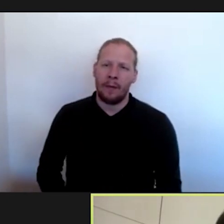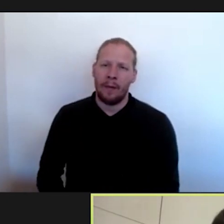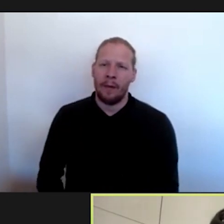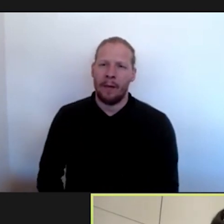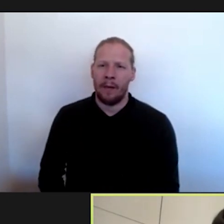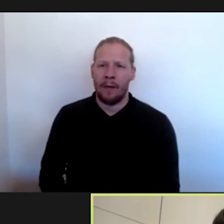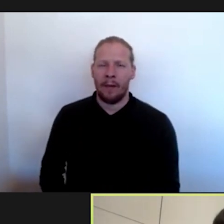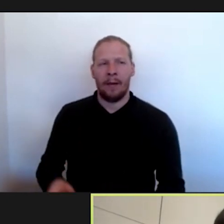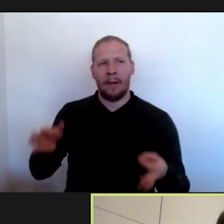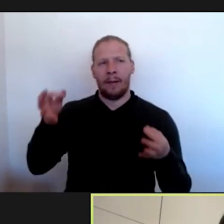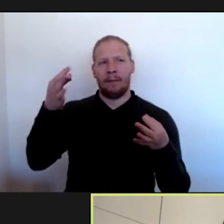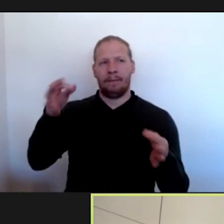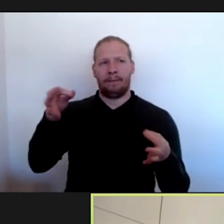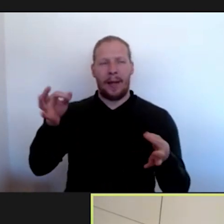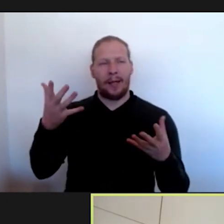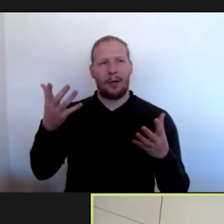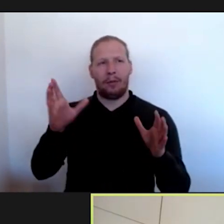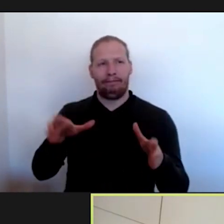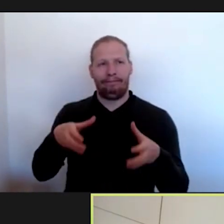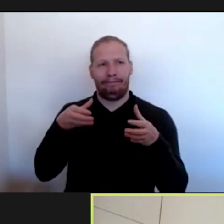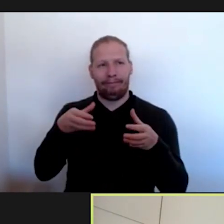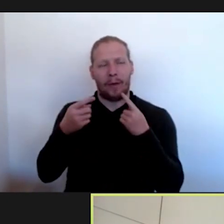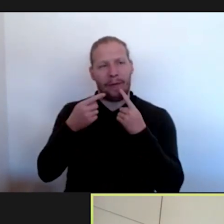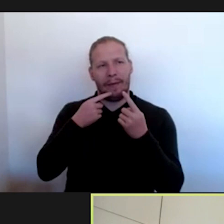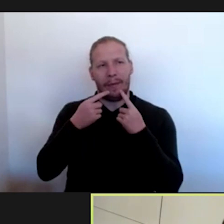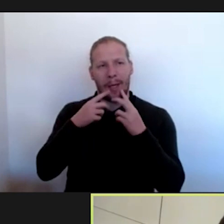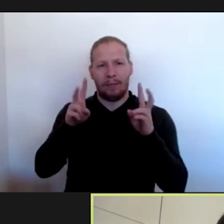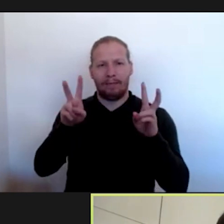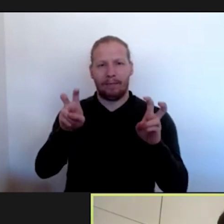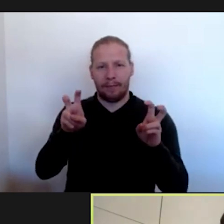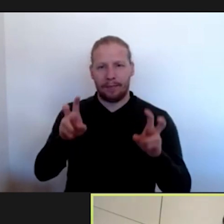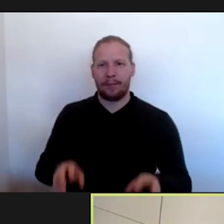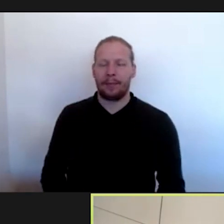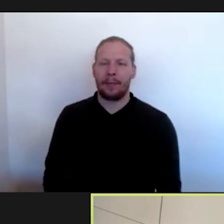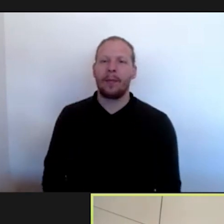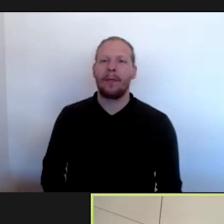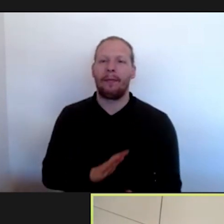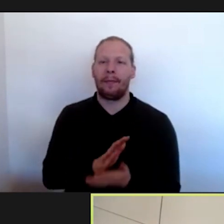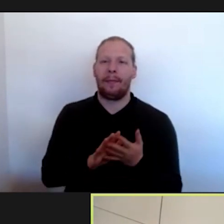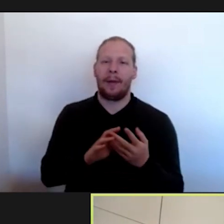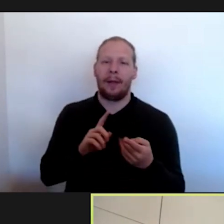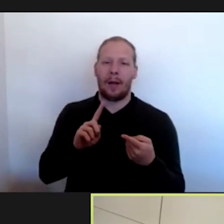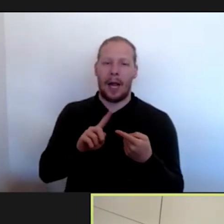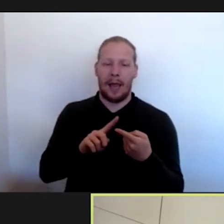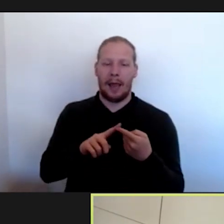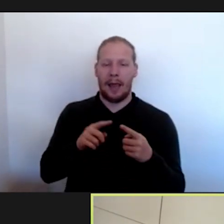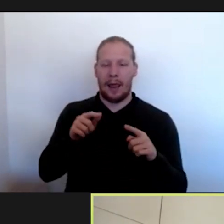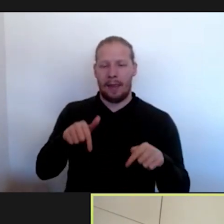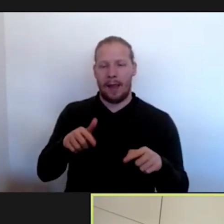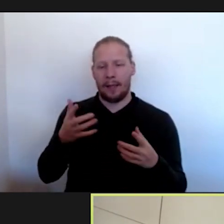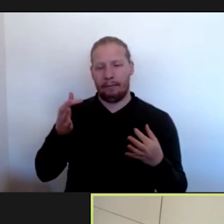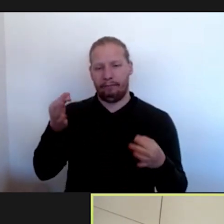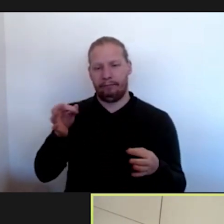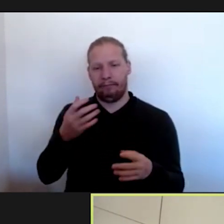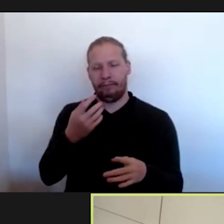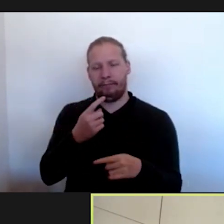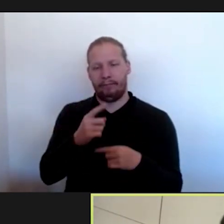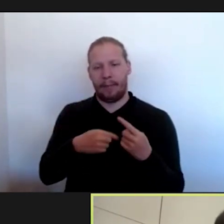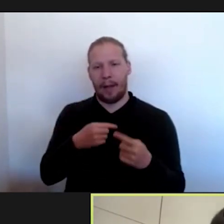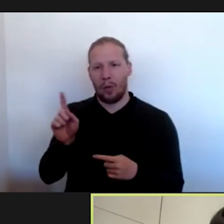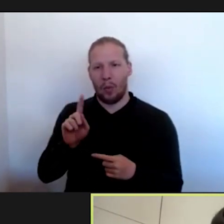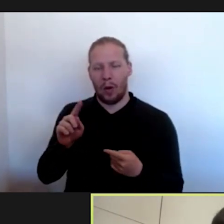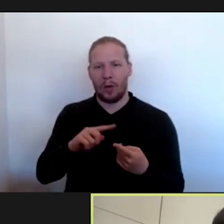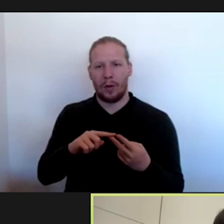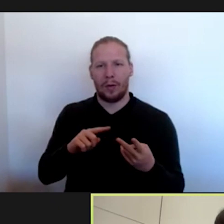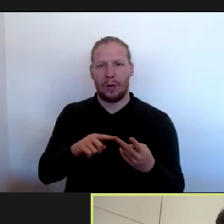package of information is what this is about, the actual outcomes, how much time